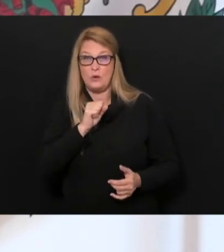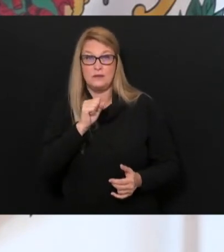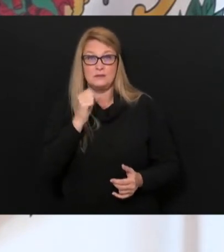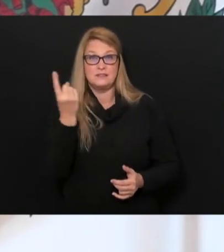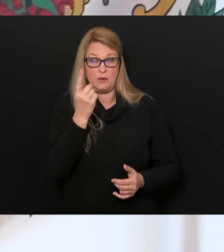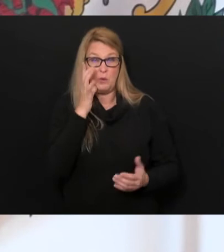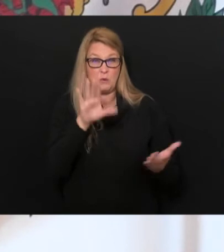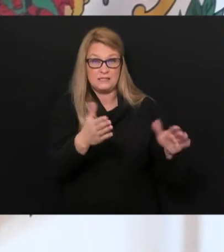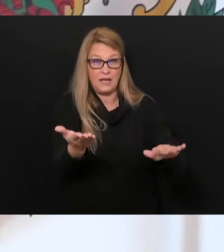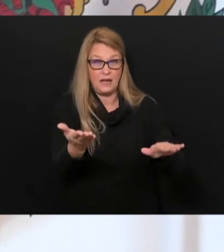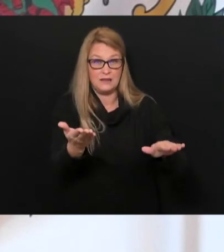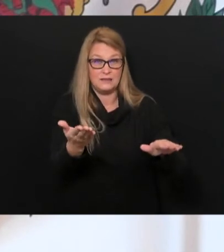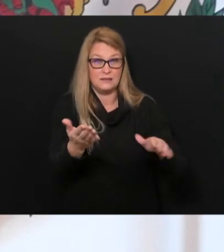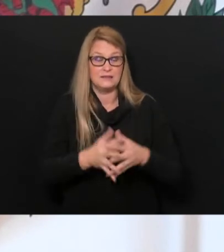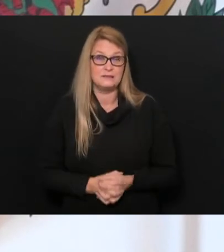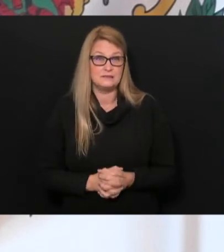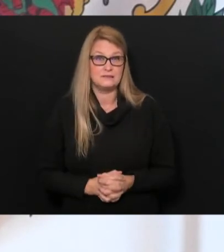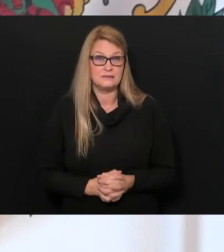to die.